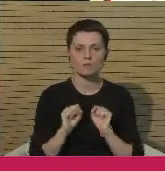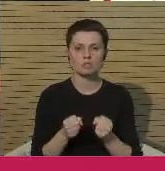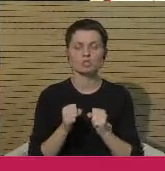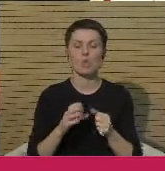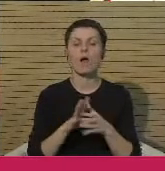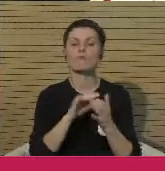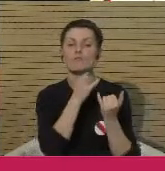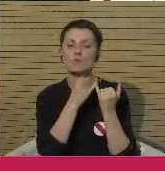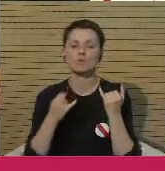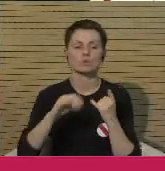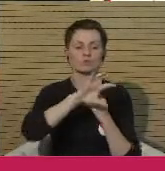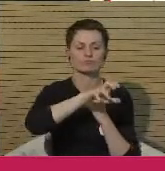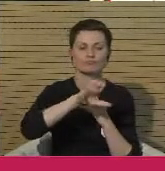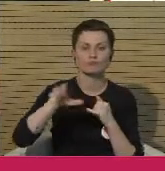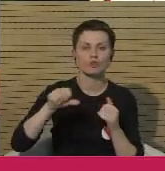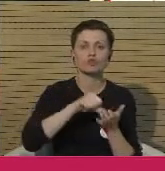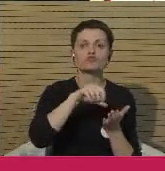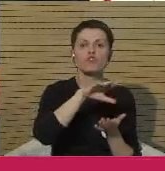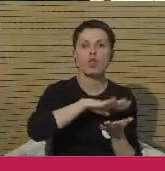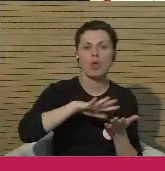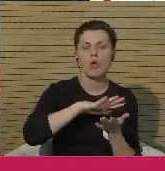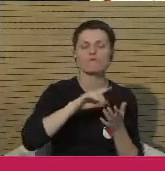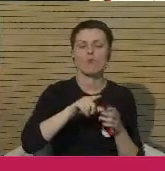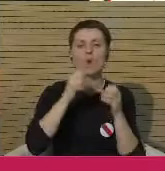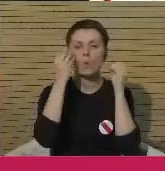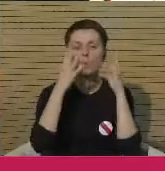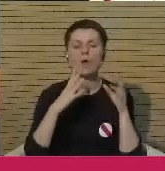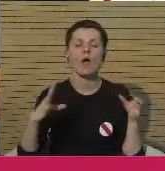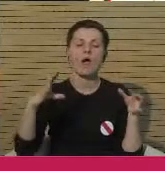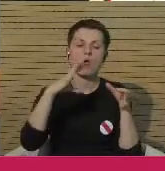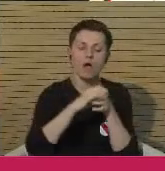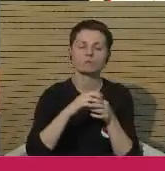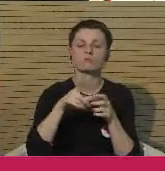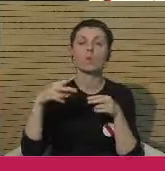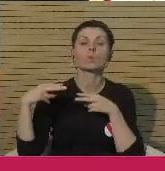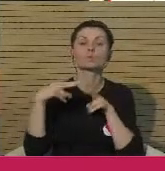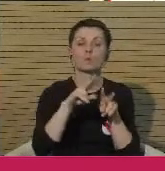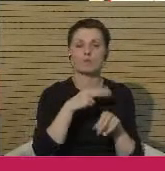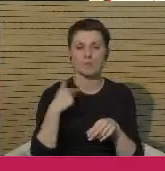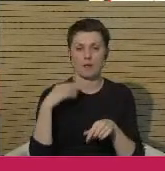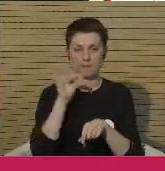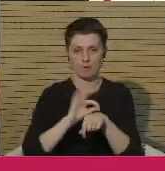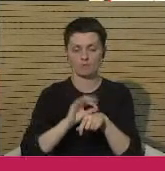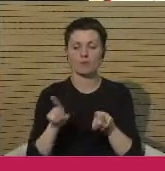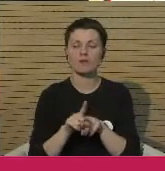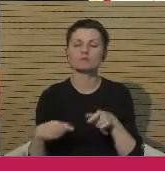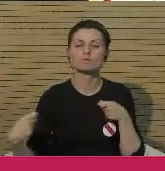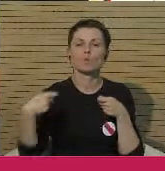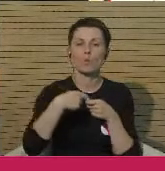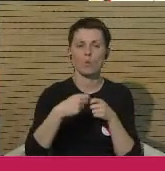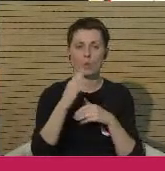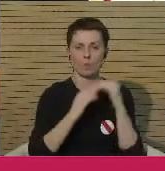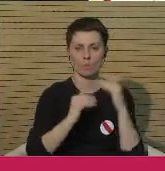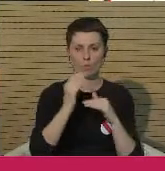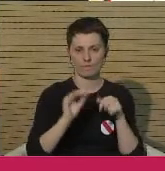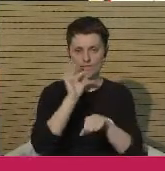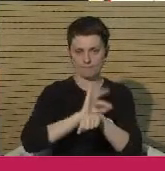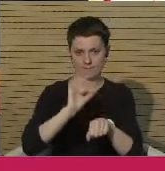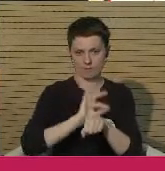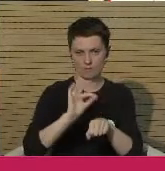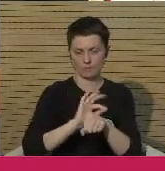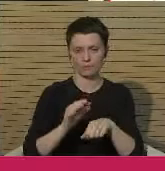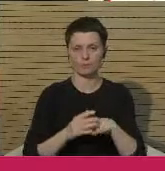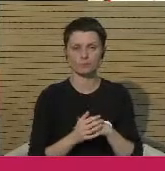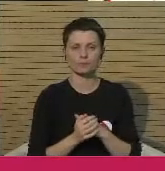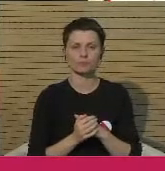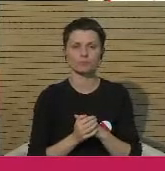a communal or collaborative action with participants of our projects and